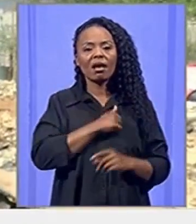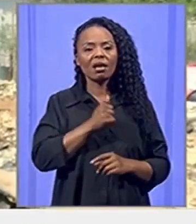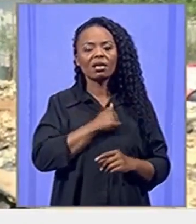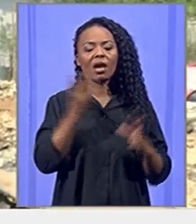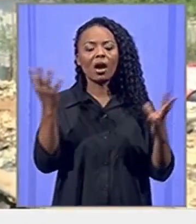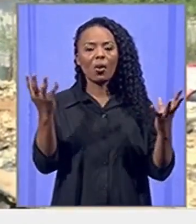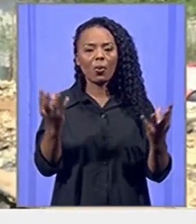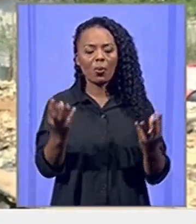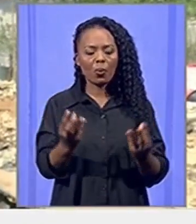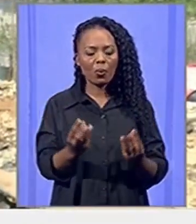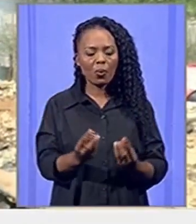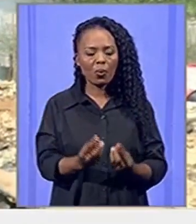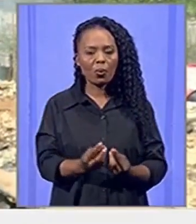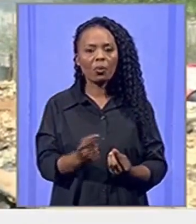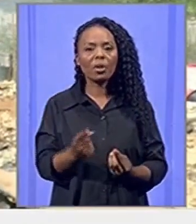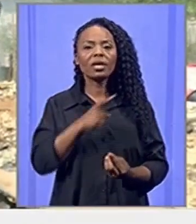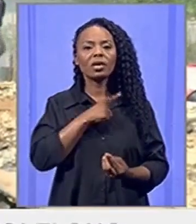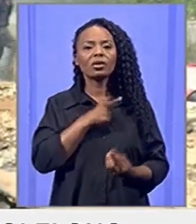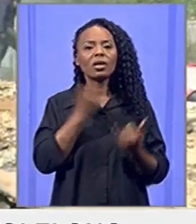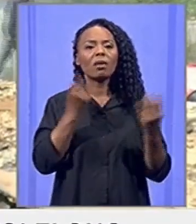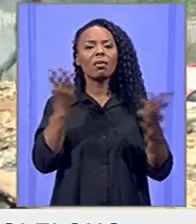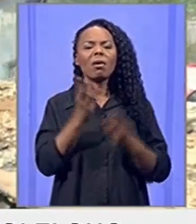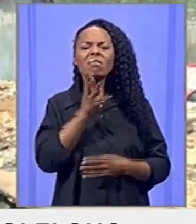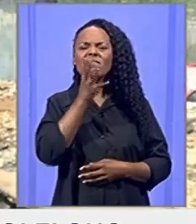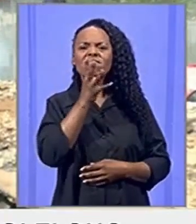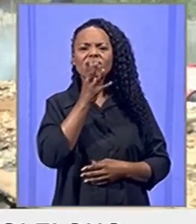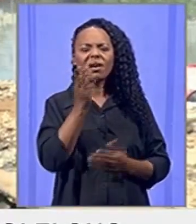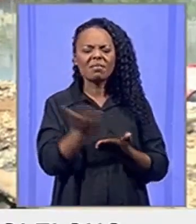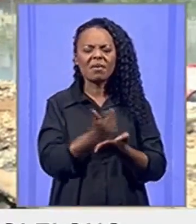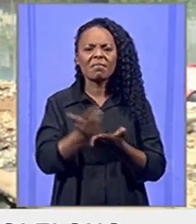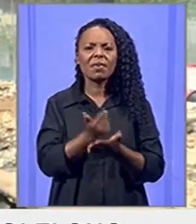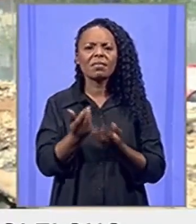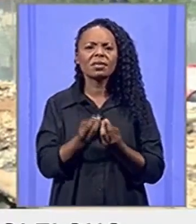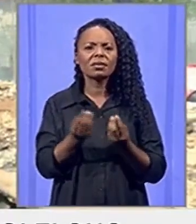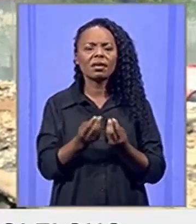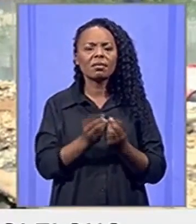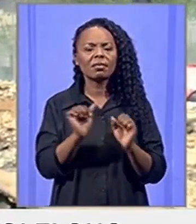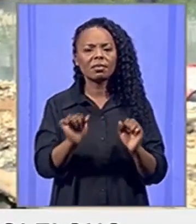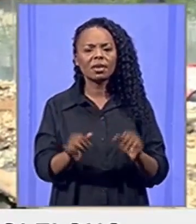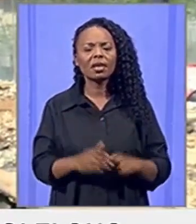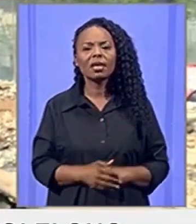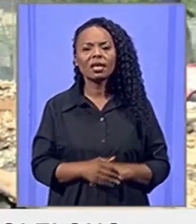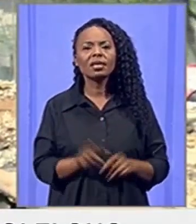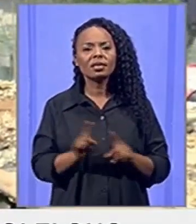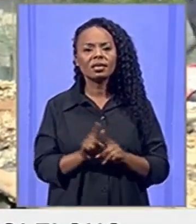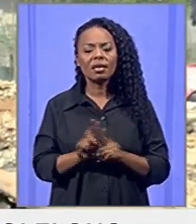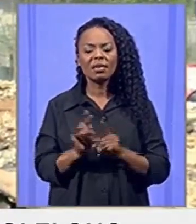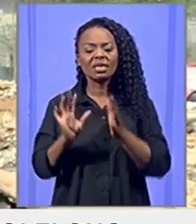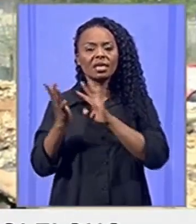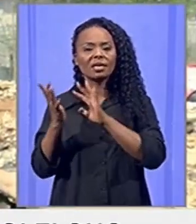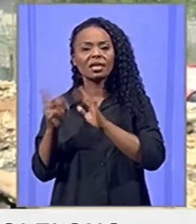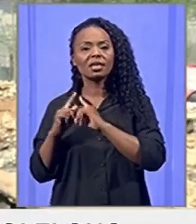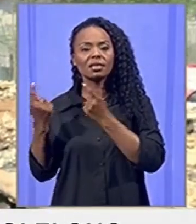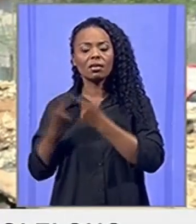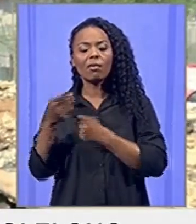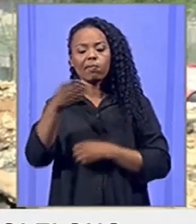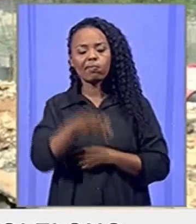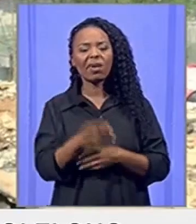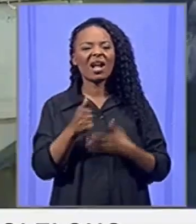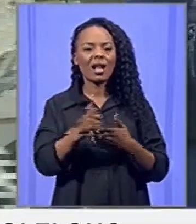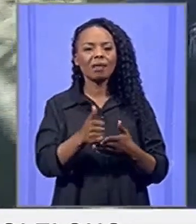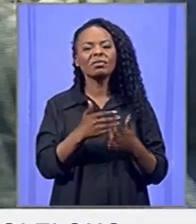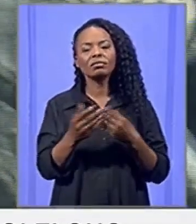hele bona le gona byanong batho ba tletse mo ba na le diphatlo tsa bona ba emetse thuso ya rena le ba disaster ba teng mo ba tleo ba thusa ka se ba ka ba thusang